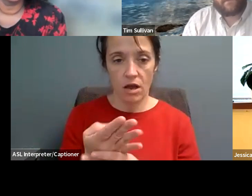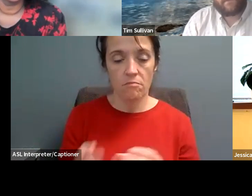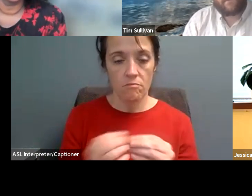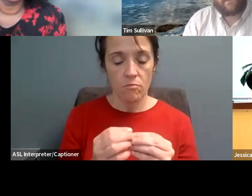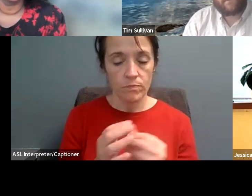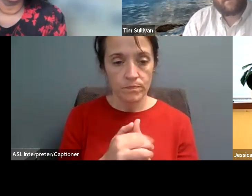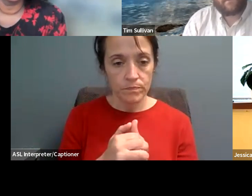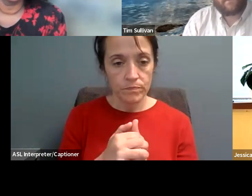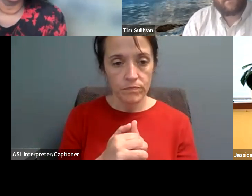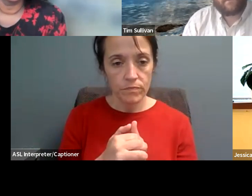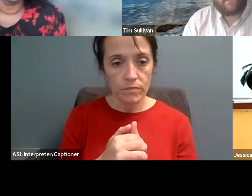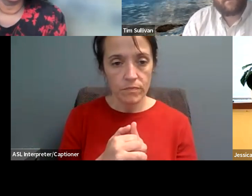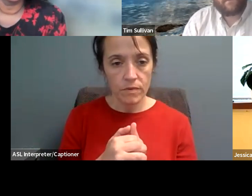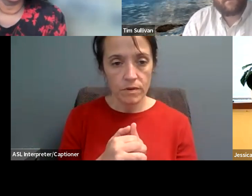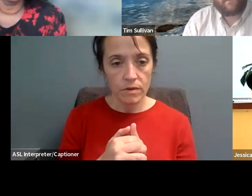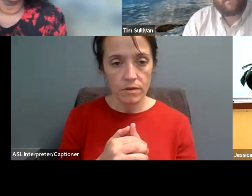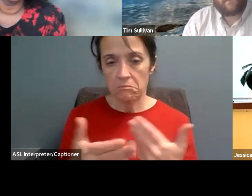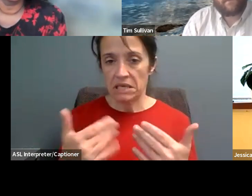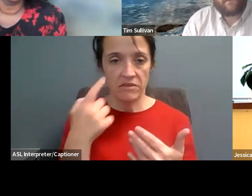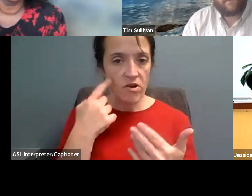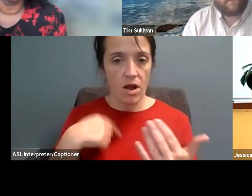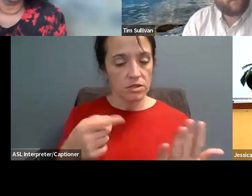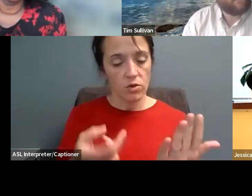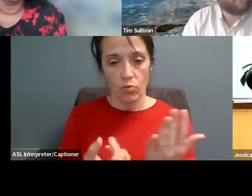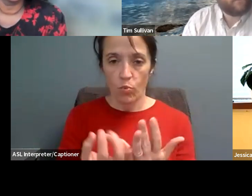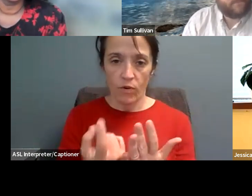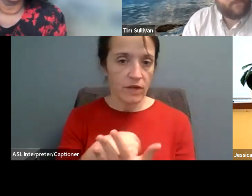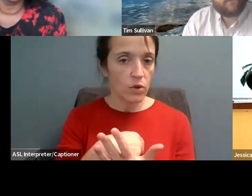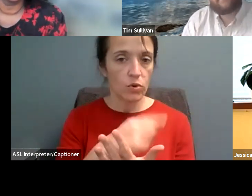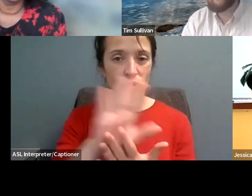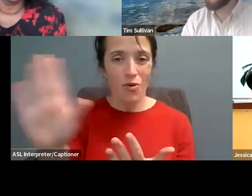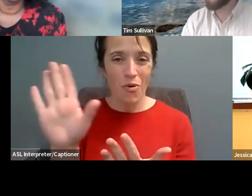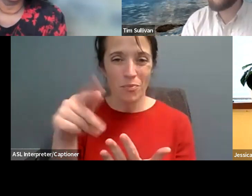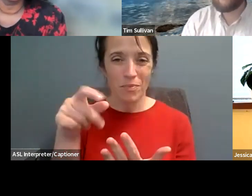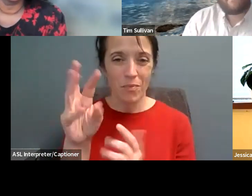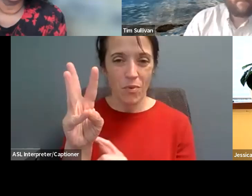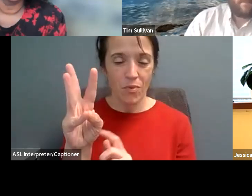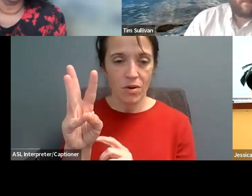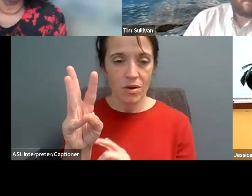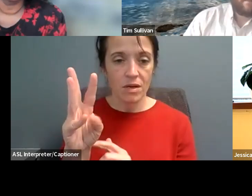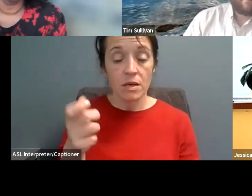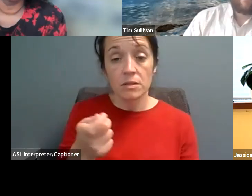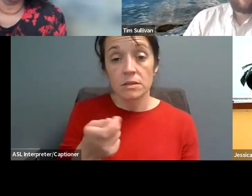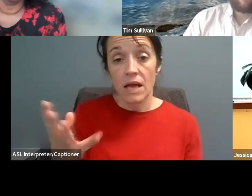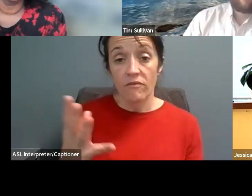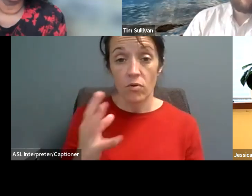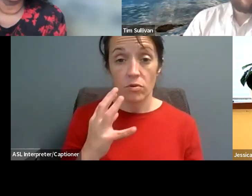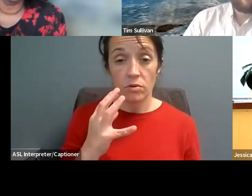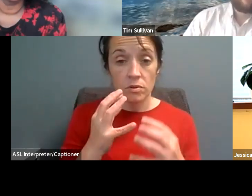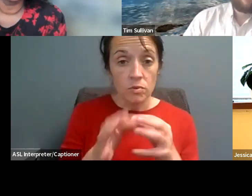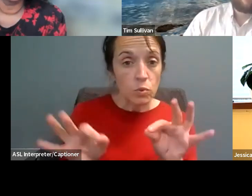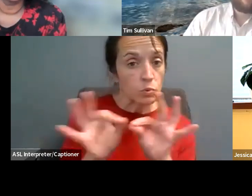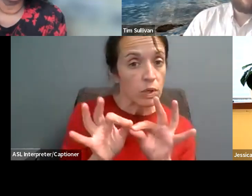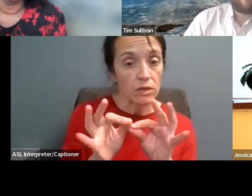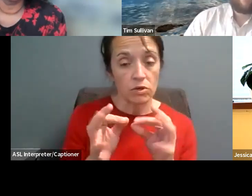universities are doing really makes it easy for us to do our job. There were 7 critical issues that were outlined